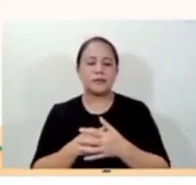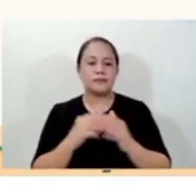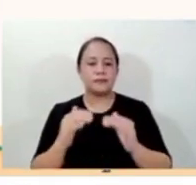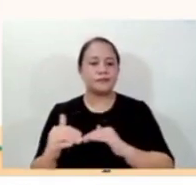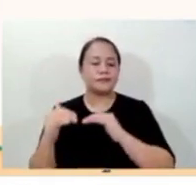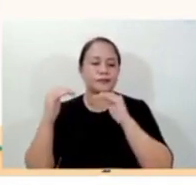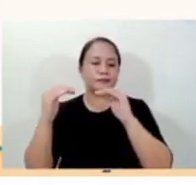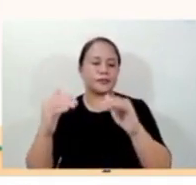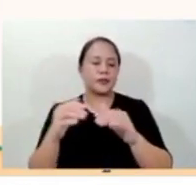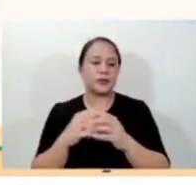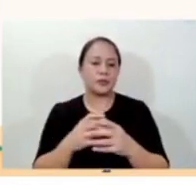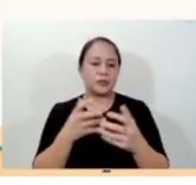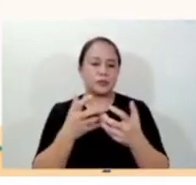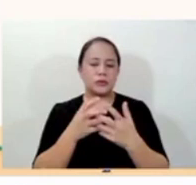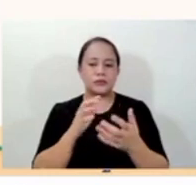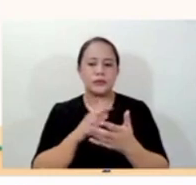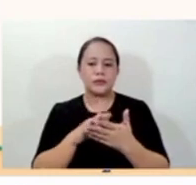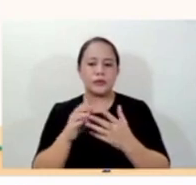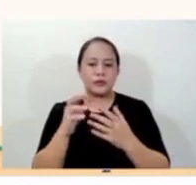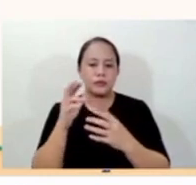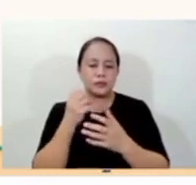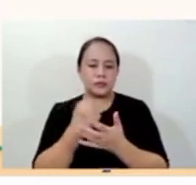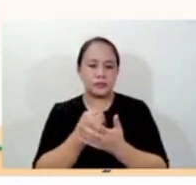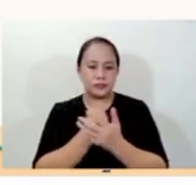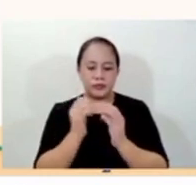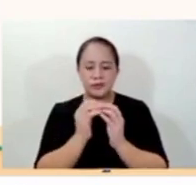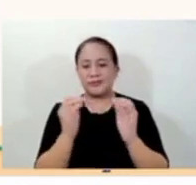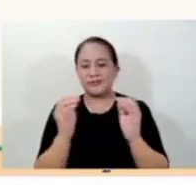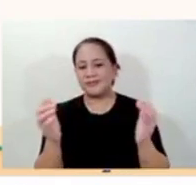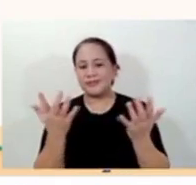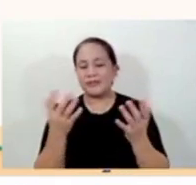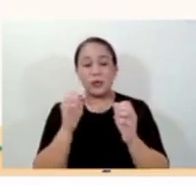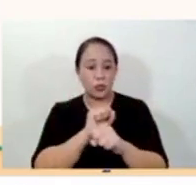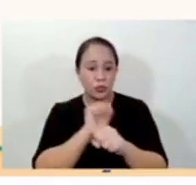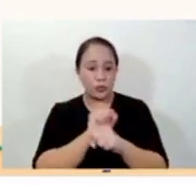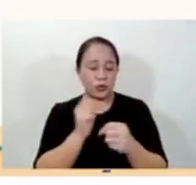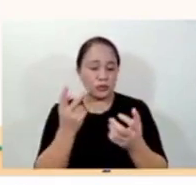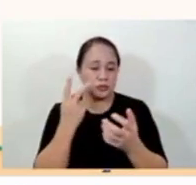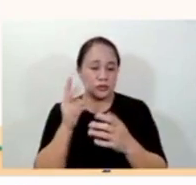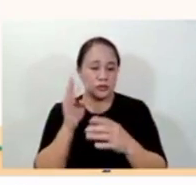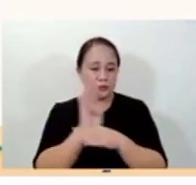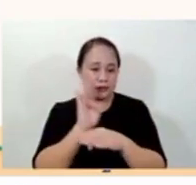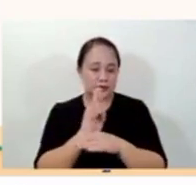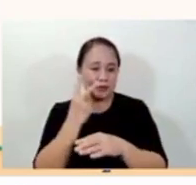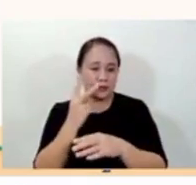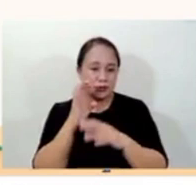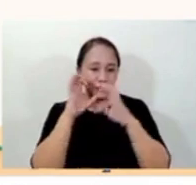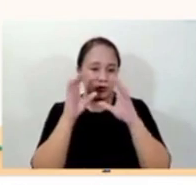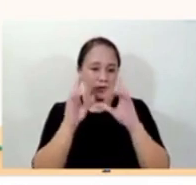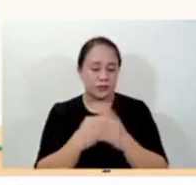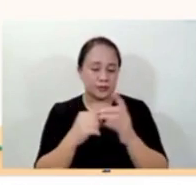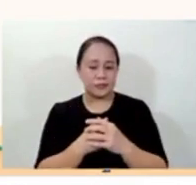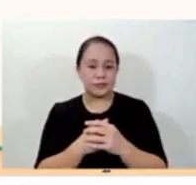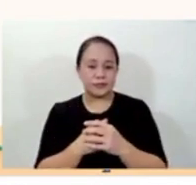a commensurate pay for a reasonable work. On the other hand, our business is education.